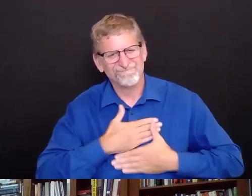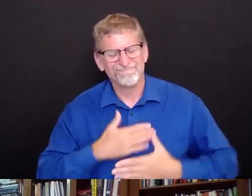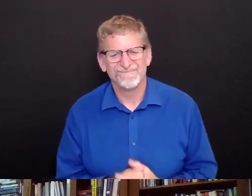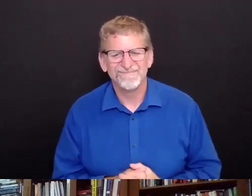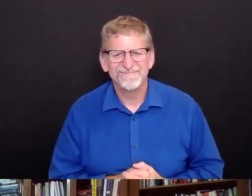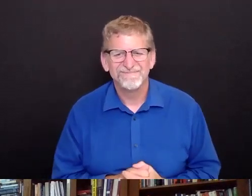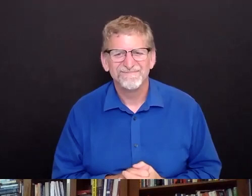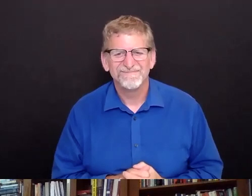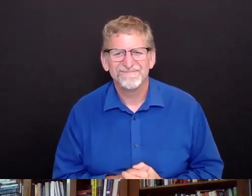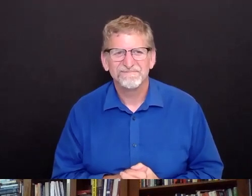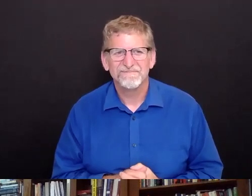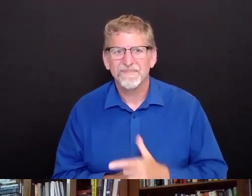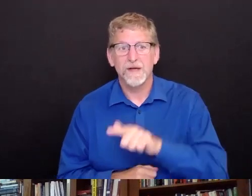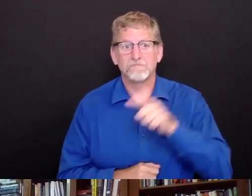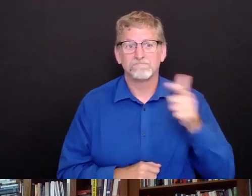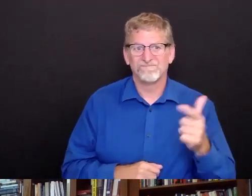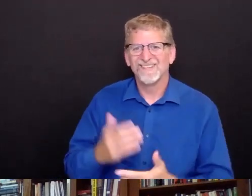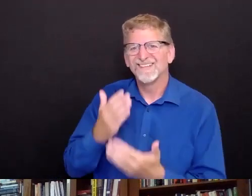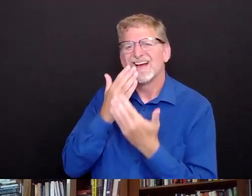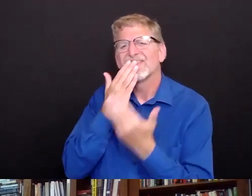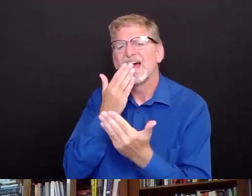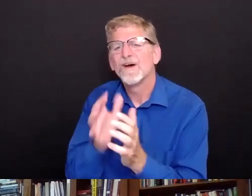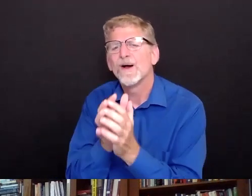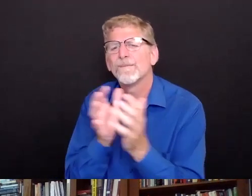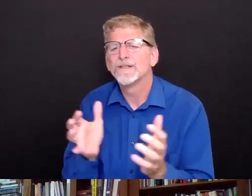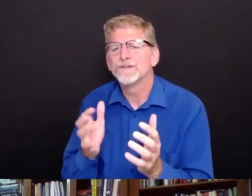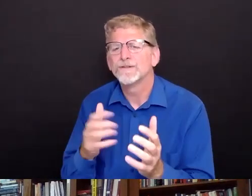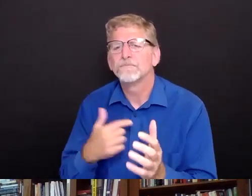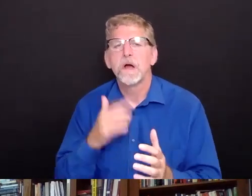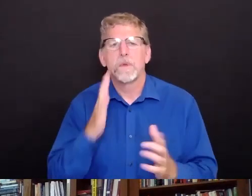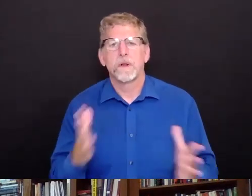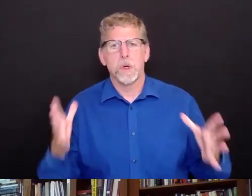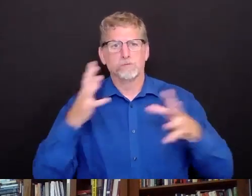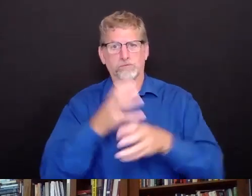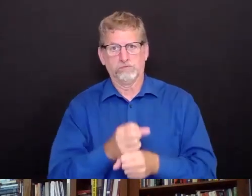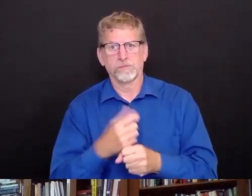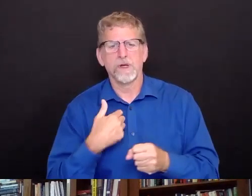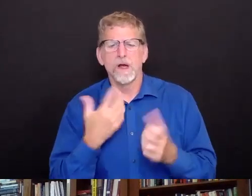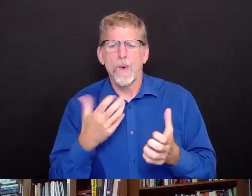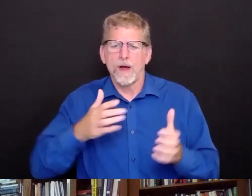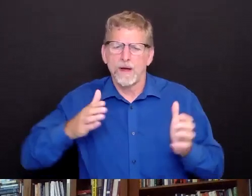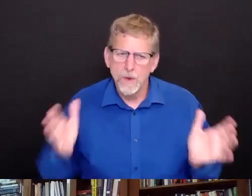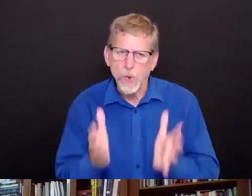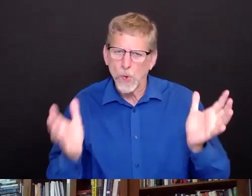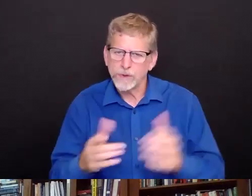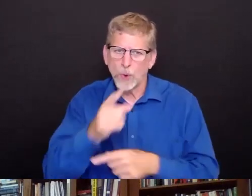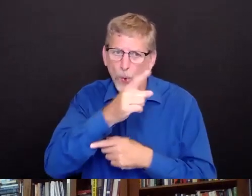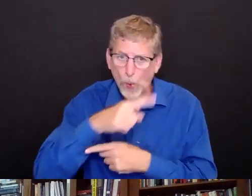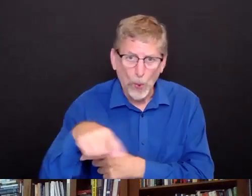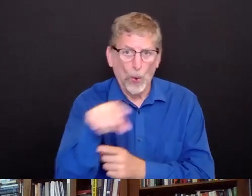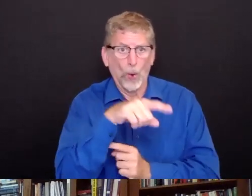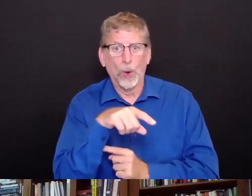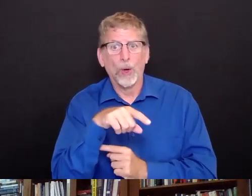by encouraging postdocs across the US and grad students and postbacs who might be watching this, that